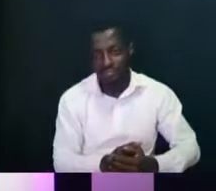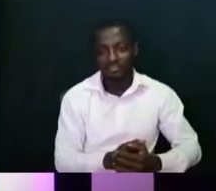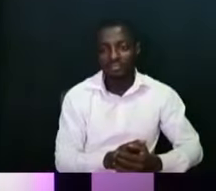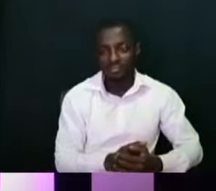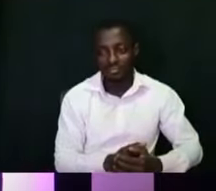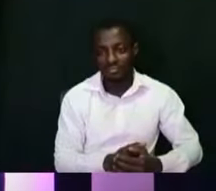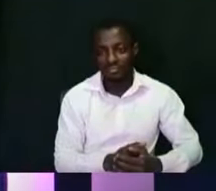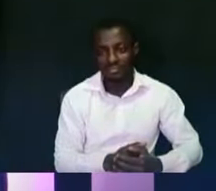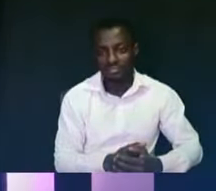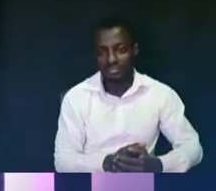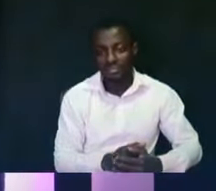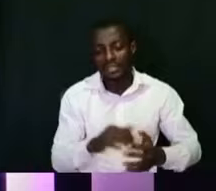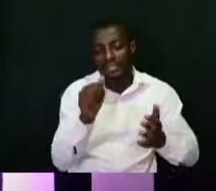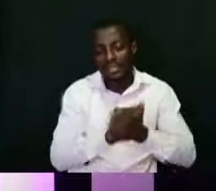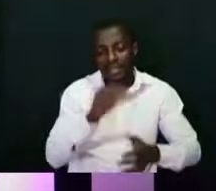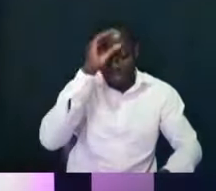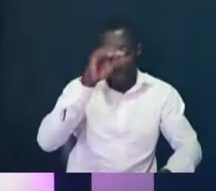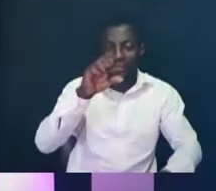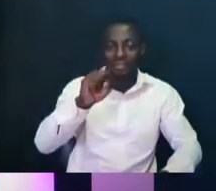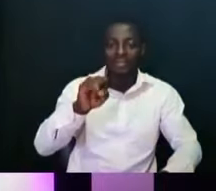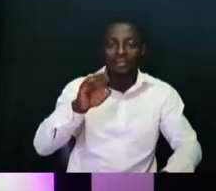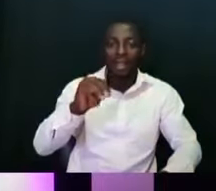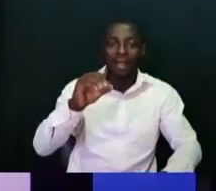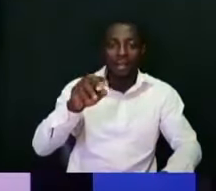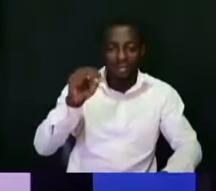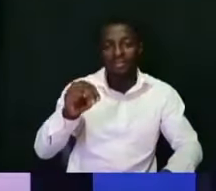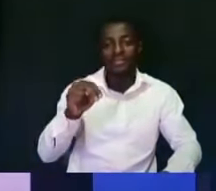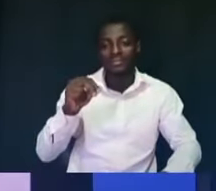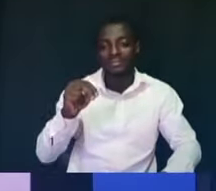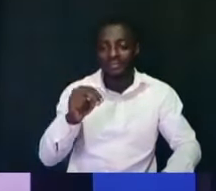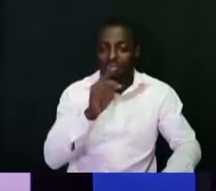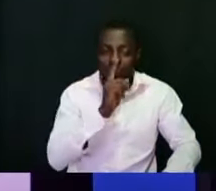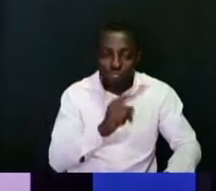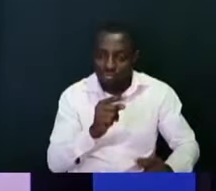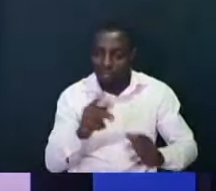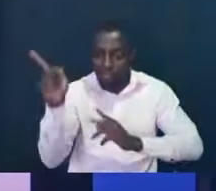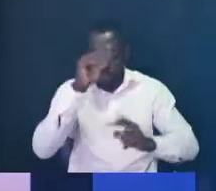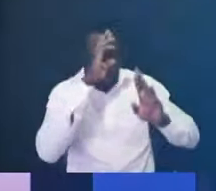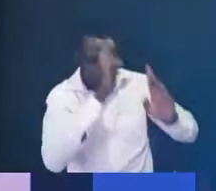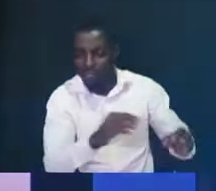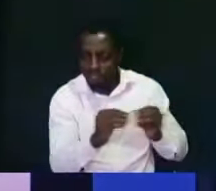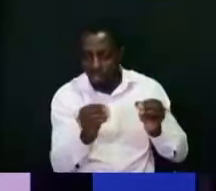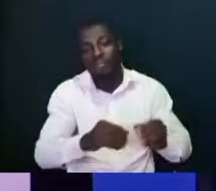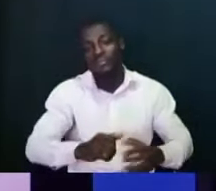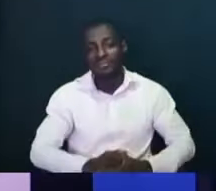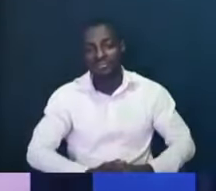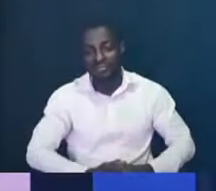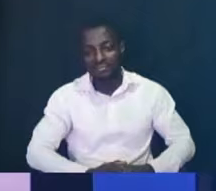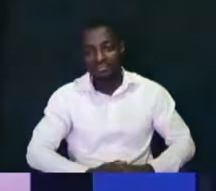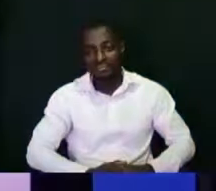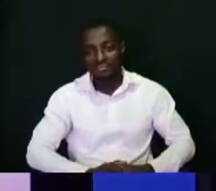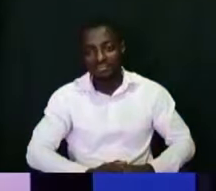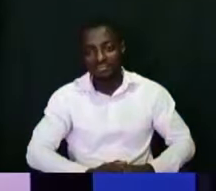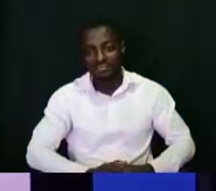Oyi ni oyakopa ho odin kesi no. If they are calling you like that, I think you have to be throwing your hands